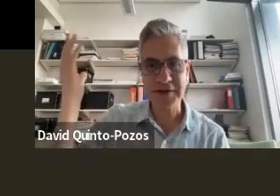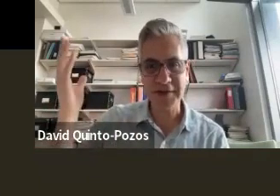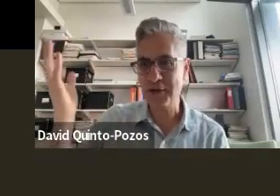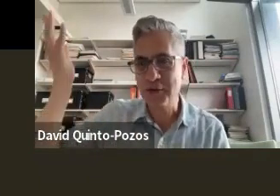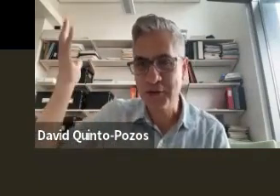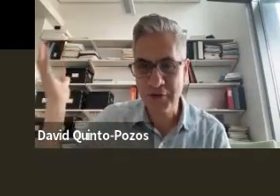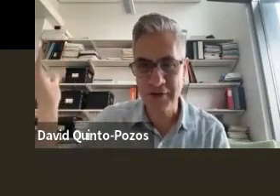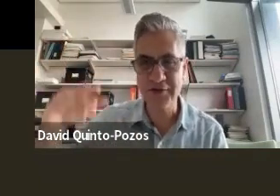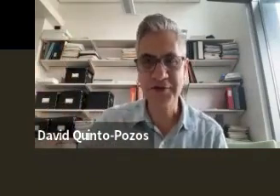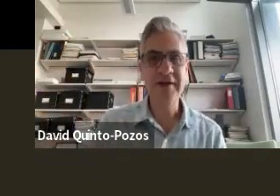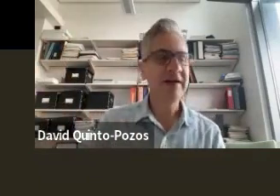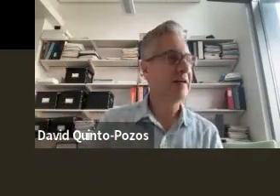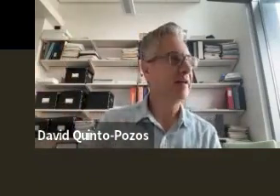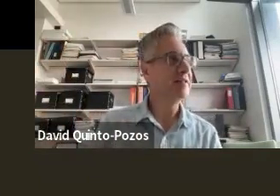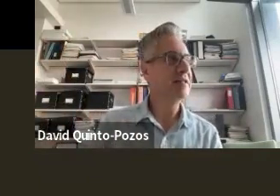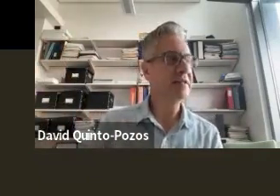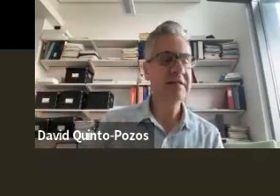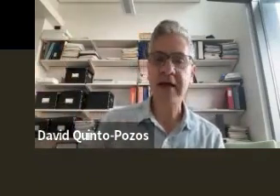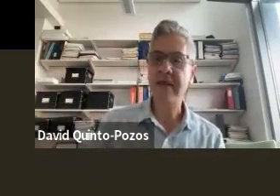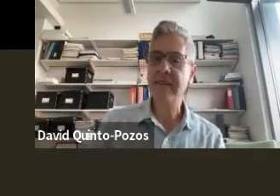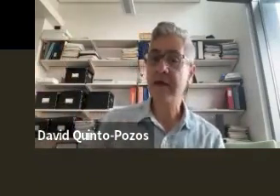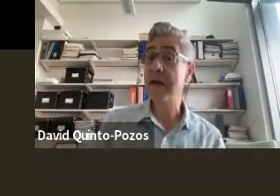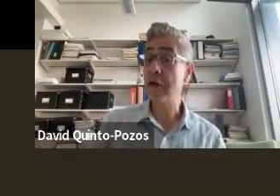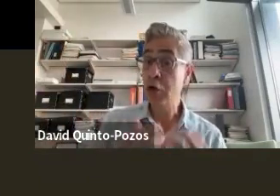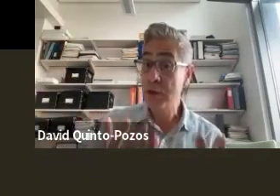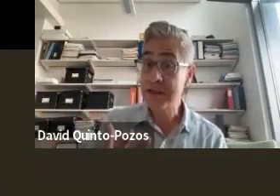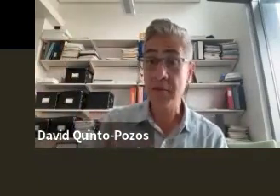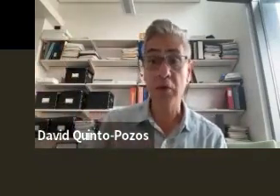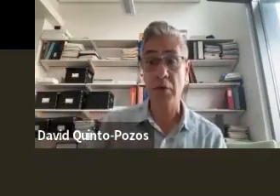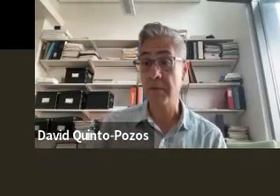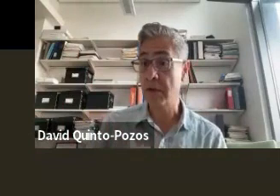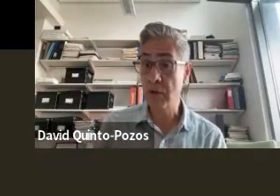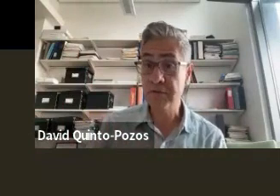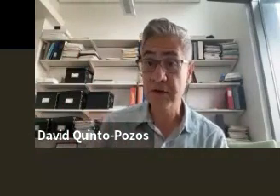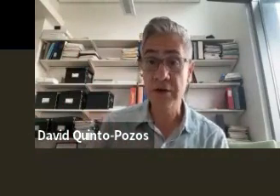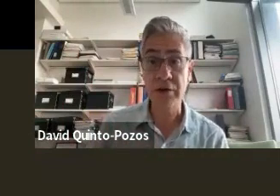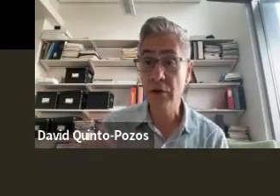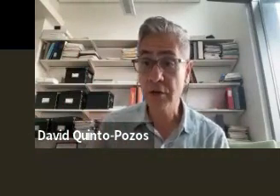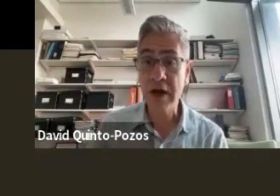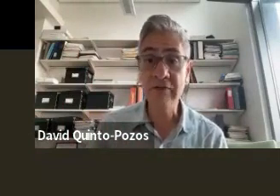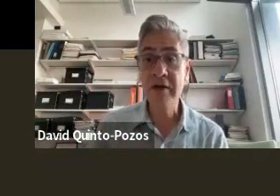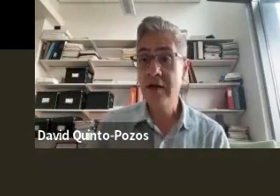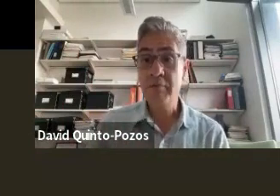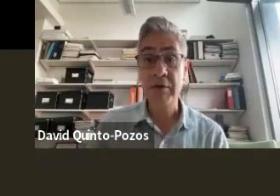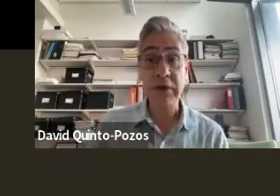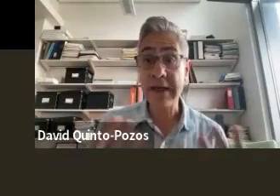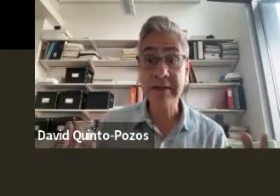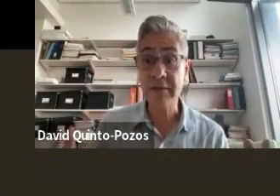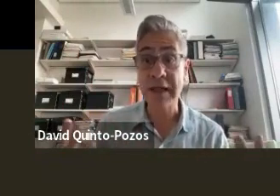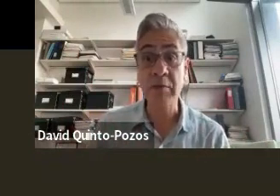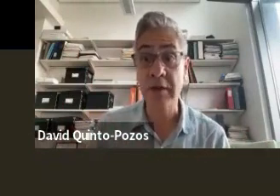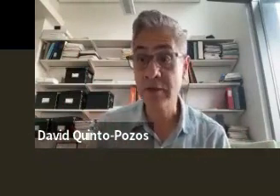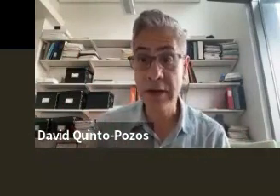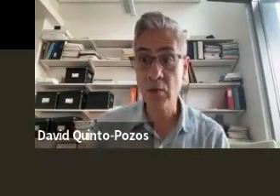I'm just saying students over the years, is just that they may include a table or include a figure, include a graph, but forget